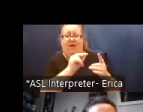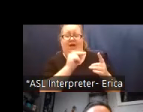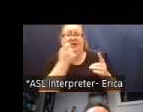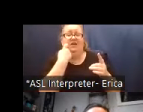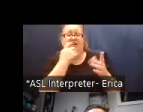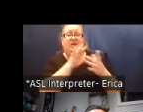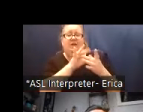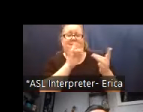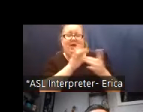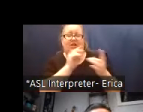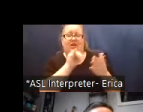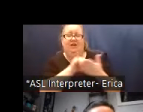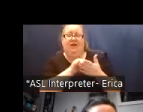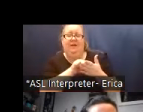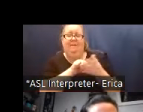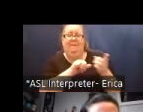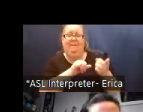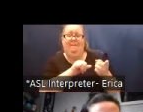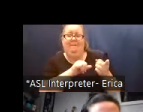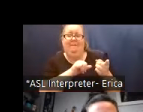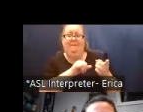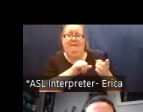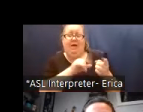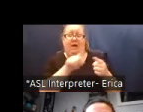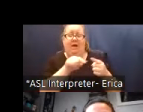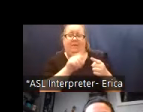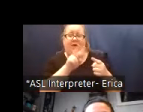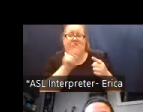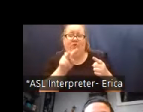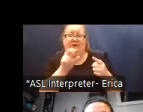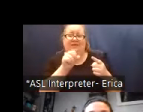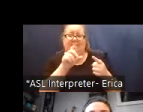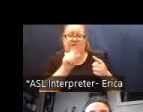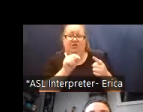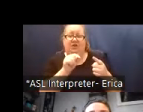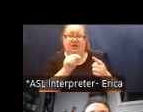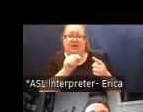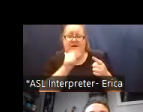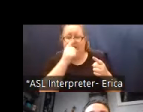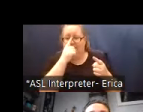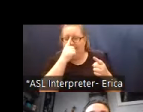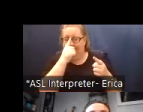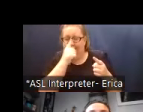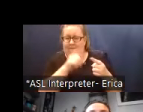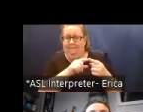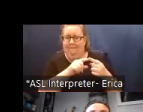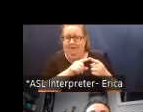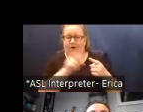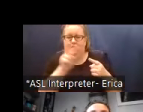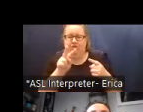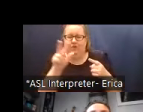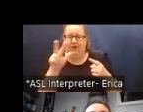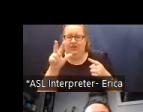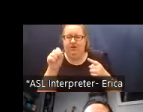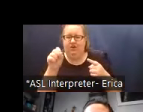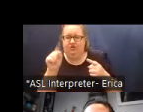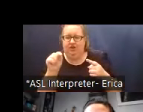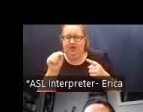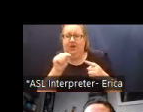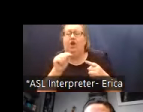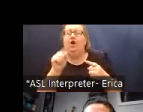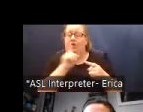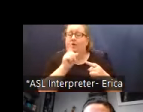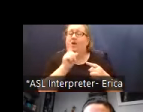the underpasses on 22nd Street and 23rd Street. So we are looking at those,